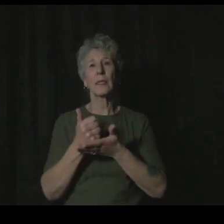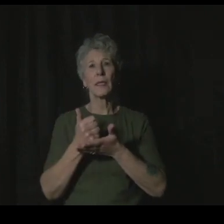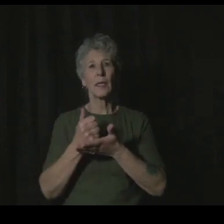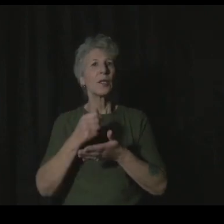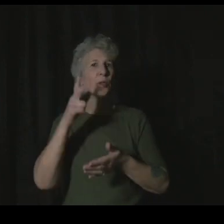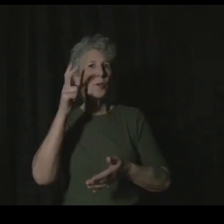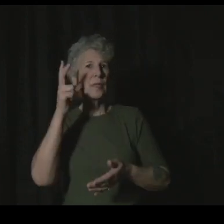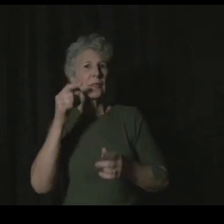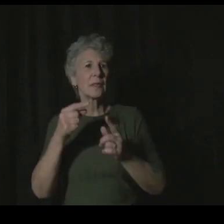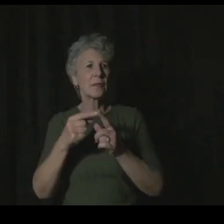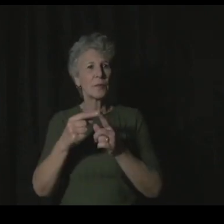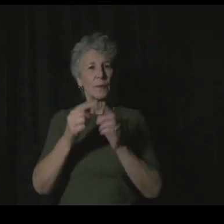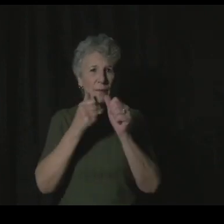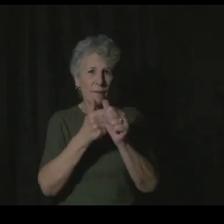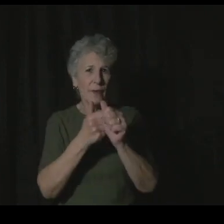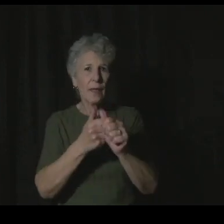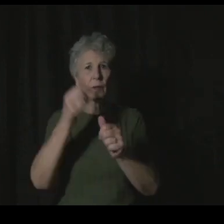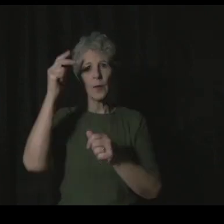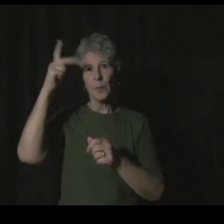Paul's advice.